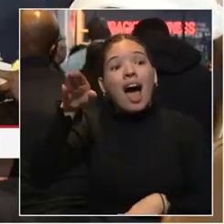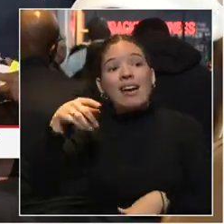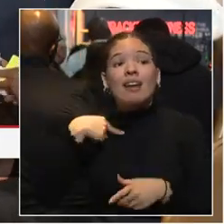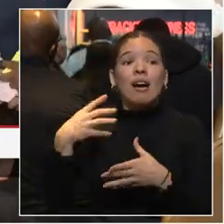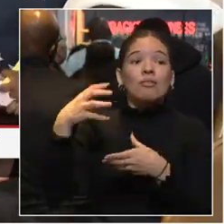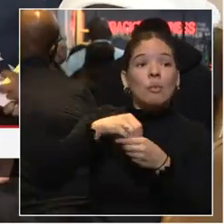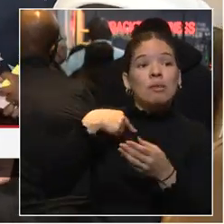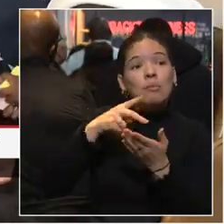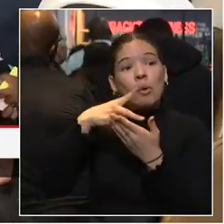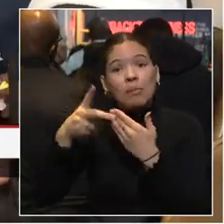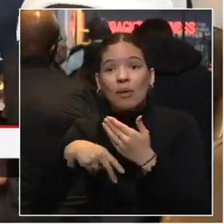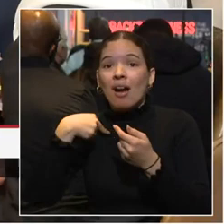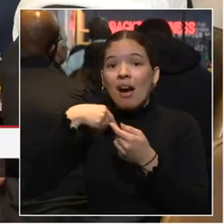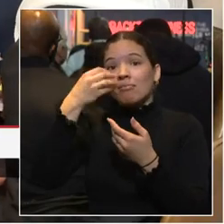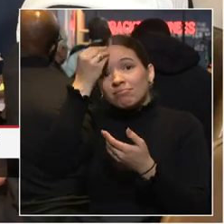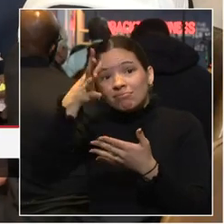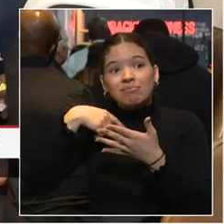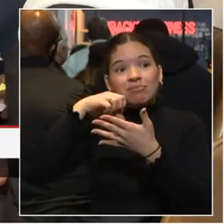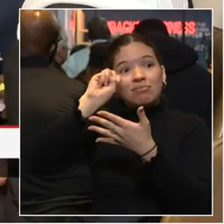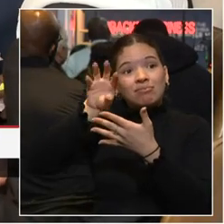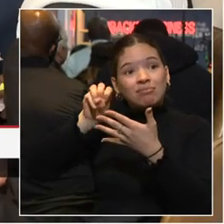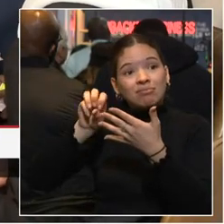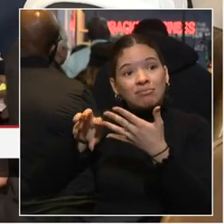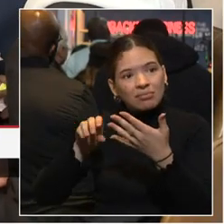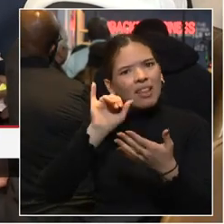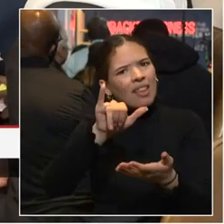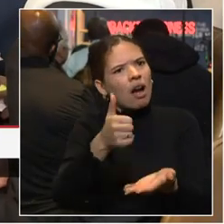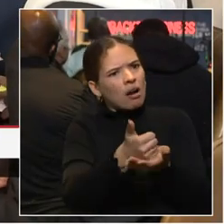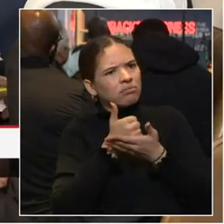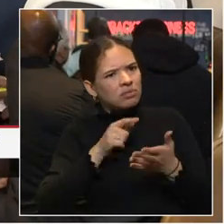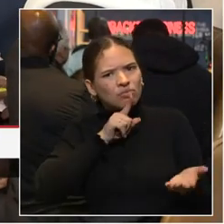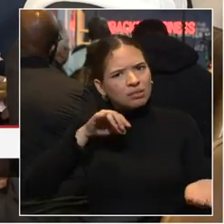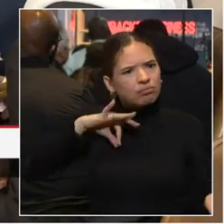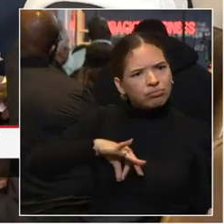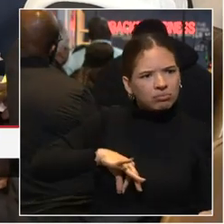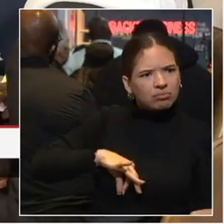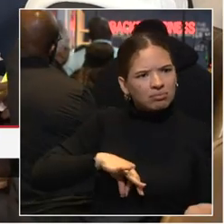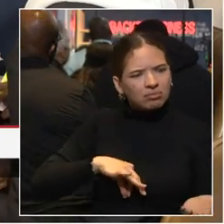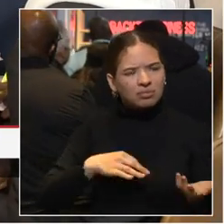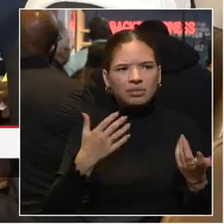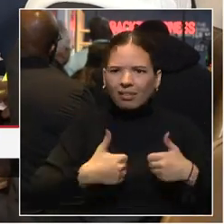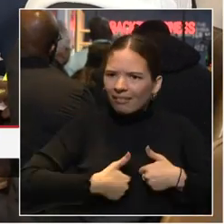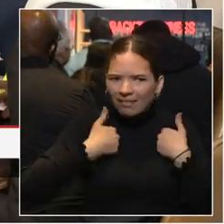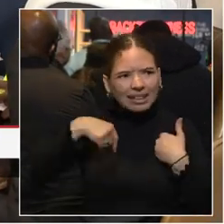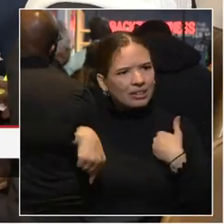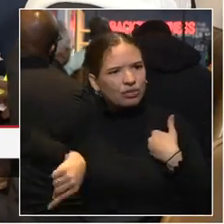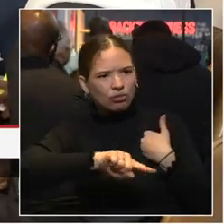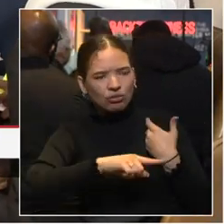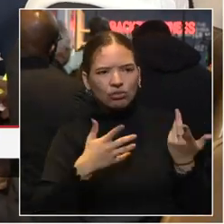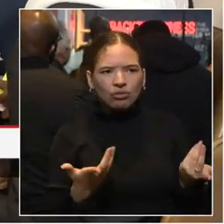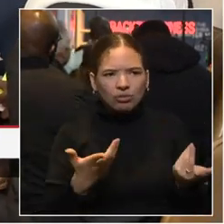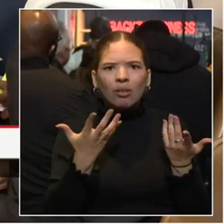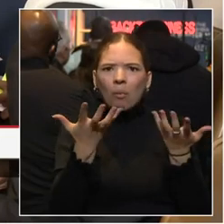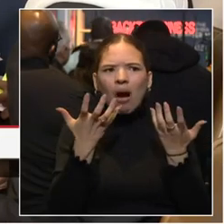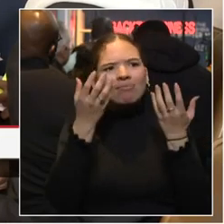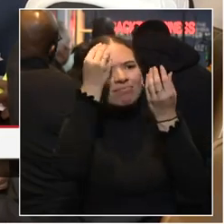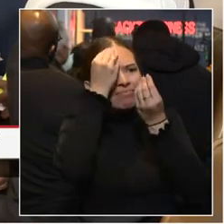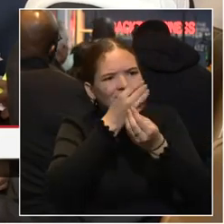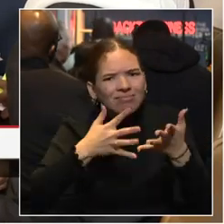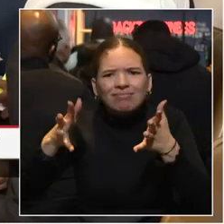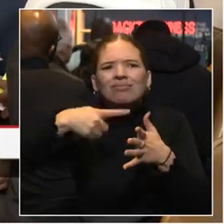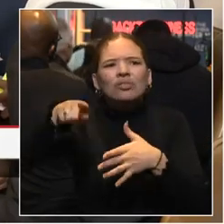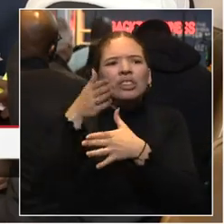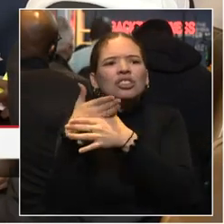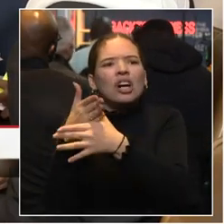learning, and this is how it's going to help me in the rest of my life. So always talking about our programs